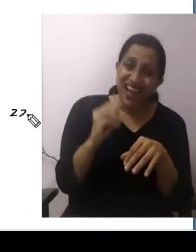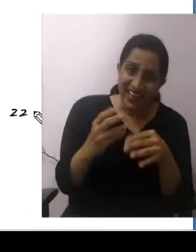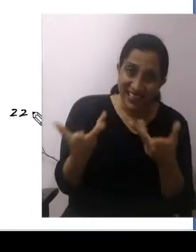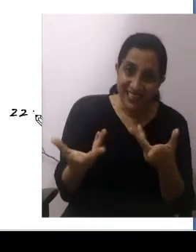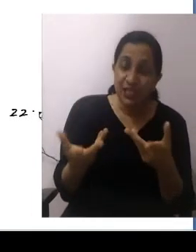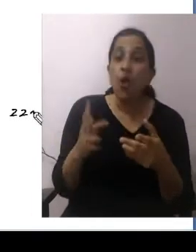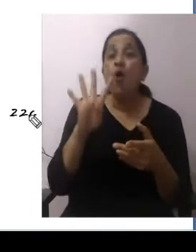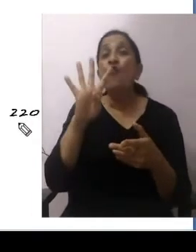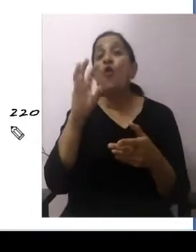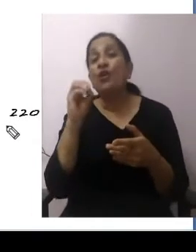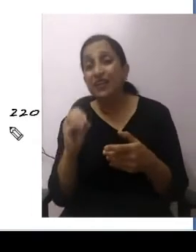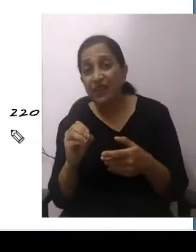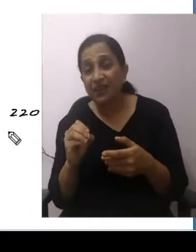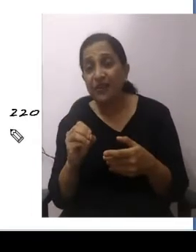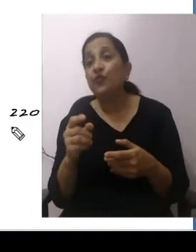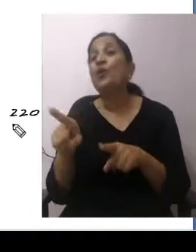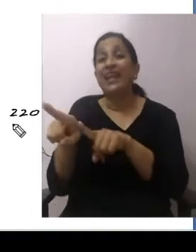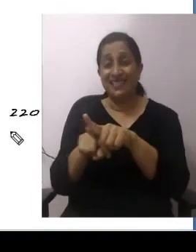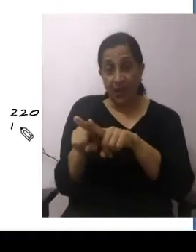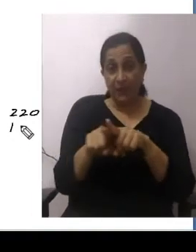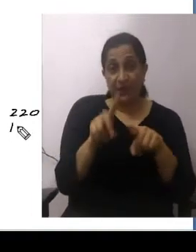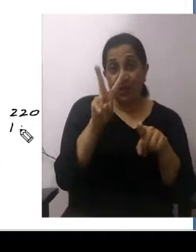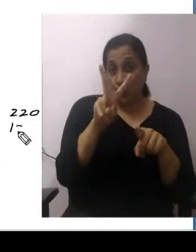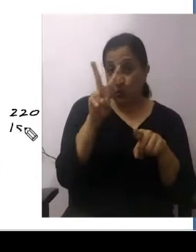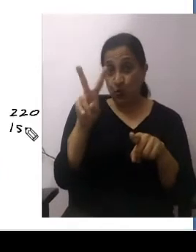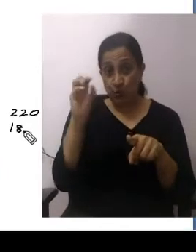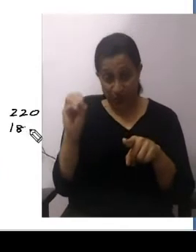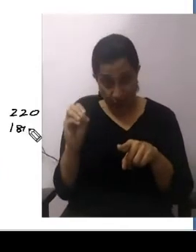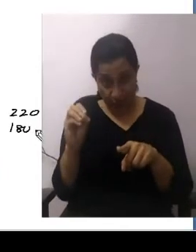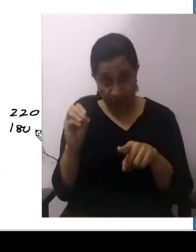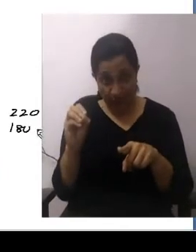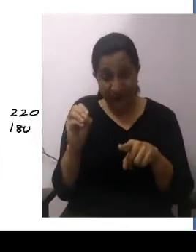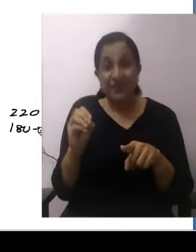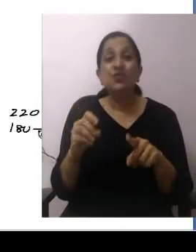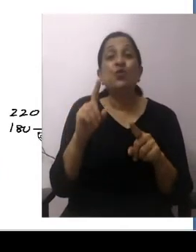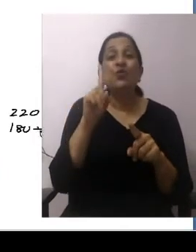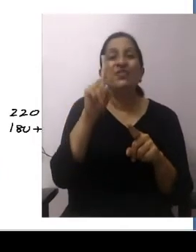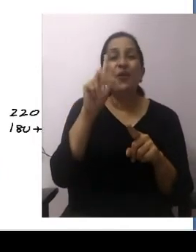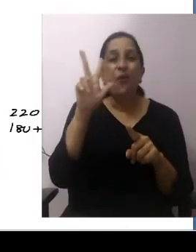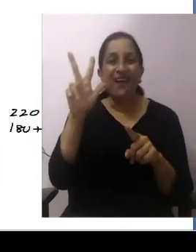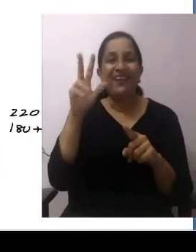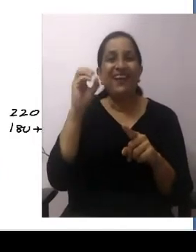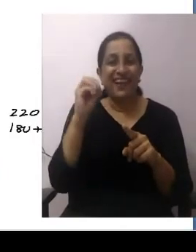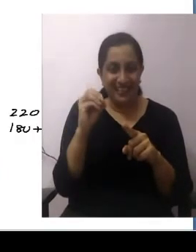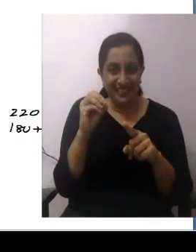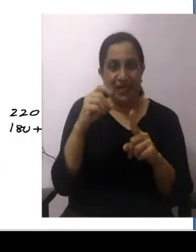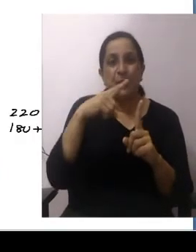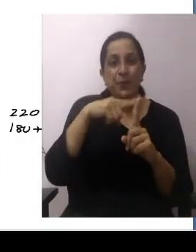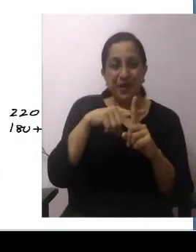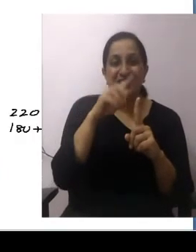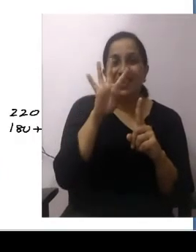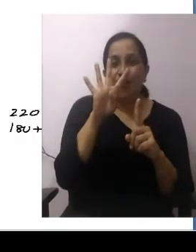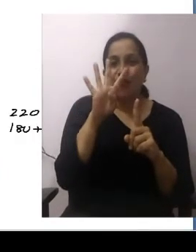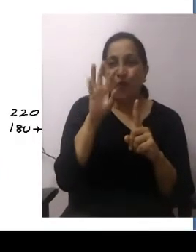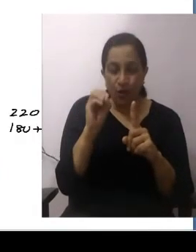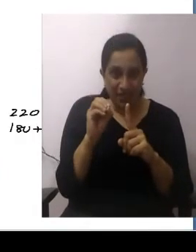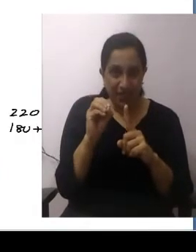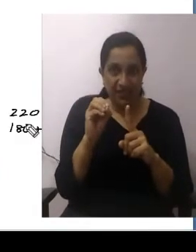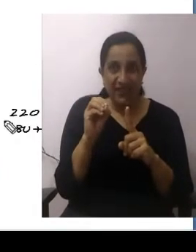220 degrees. So you can put it as 180 plus 40